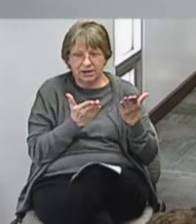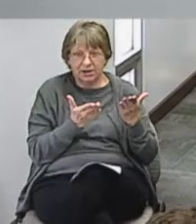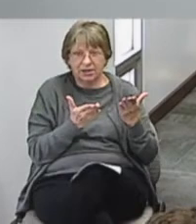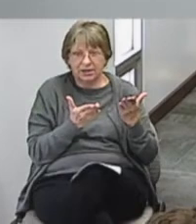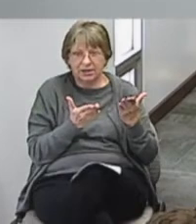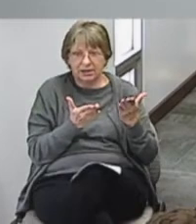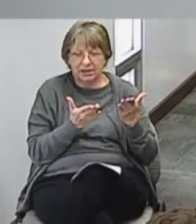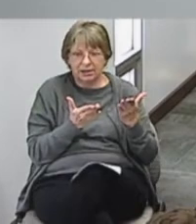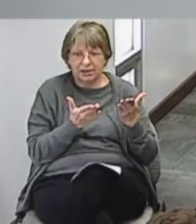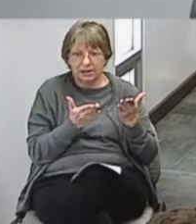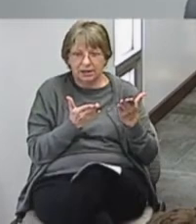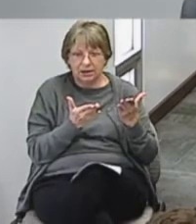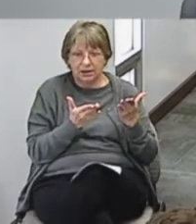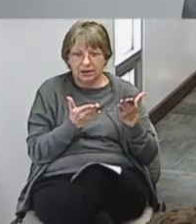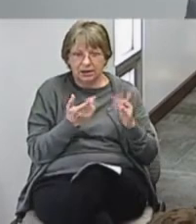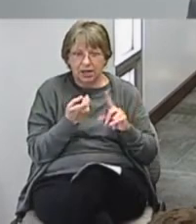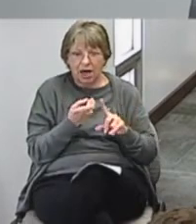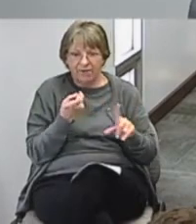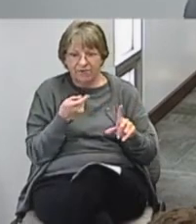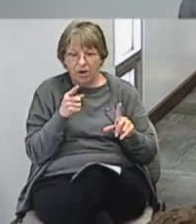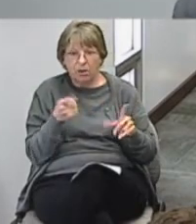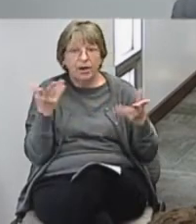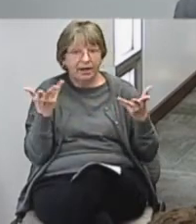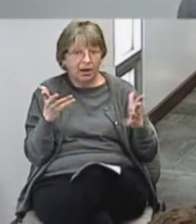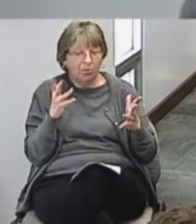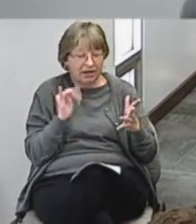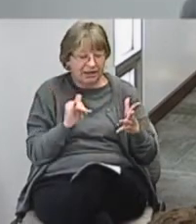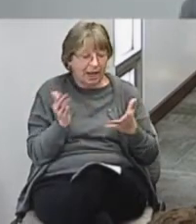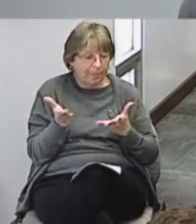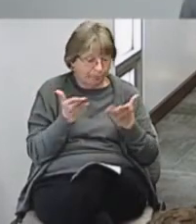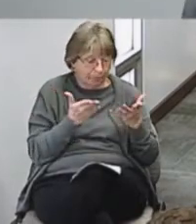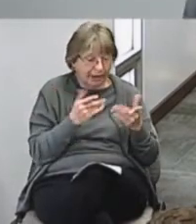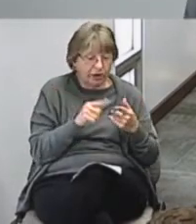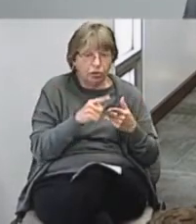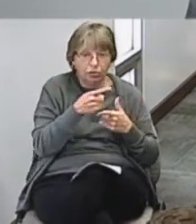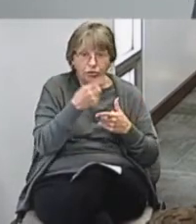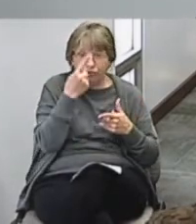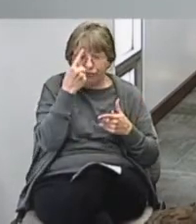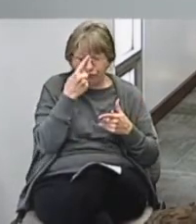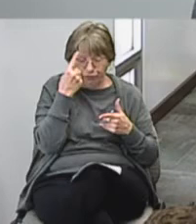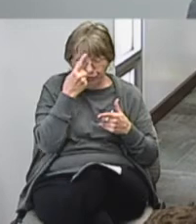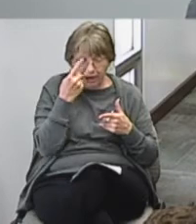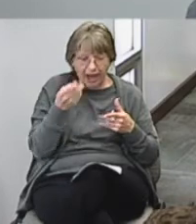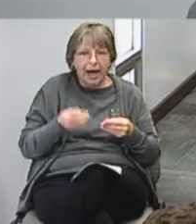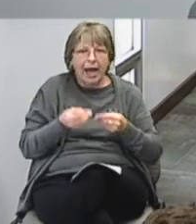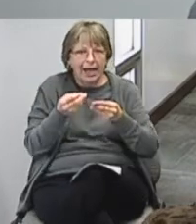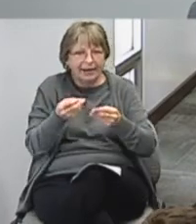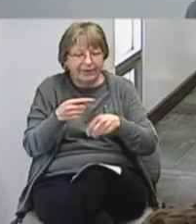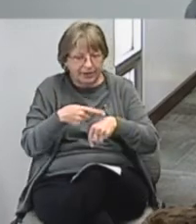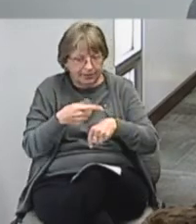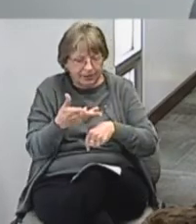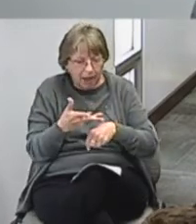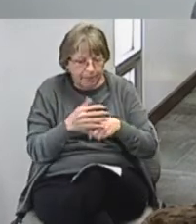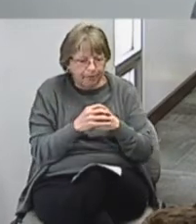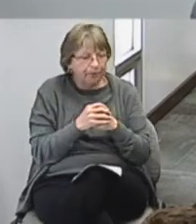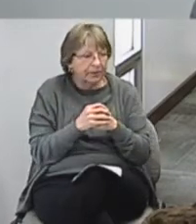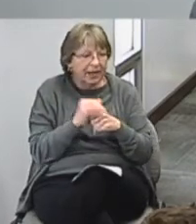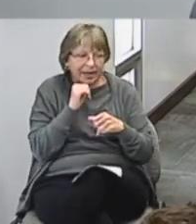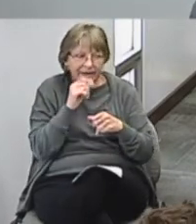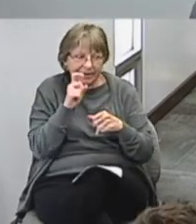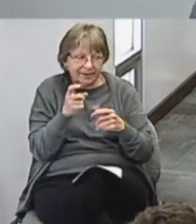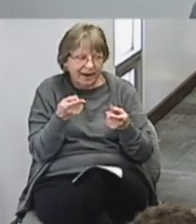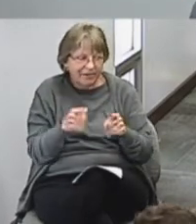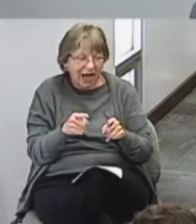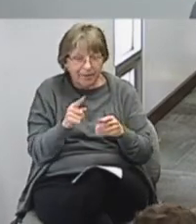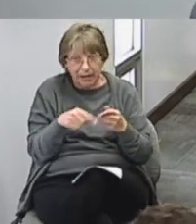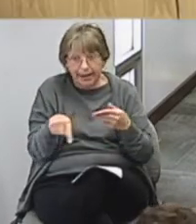we, complete those and bring them to you all for consideration and give it some time. I mean, doesn't have to happen next week.